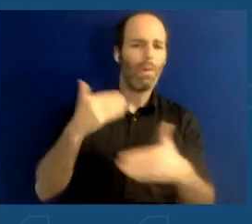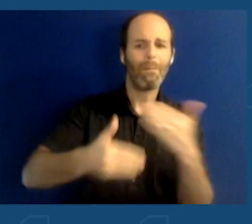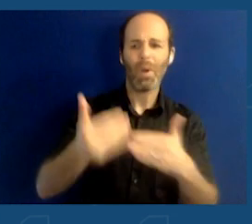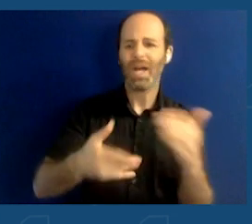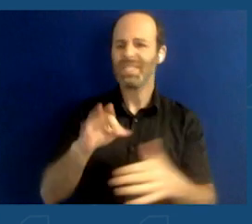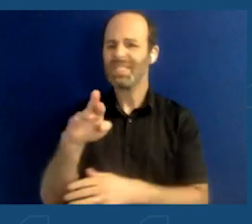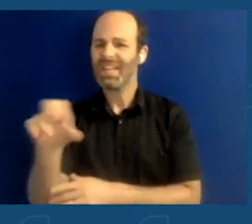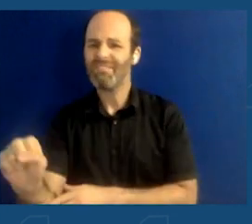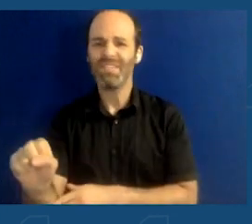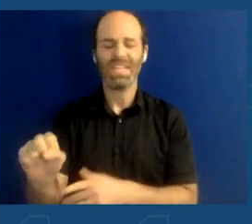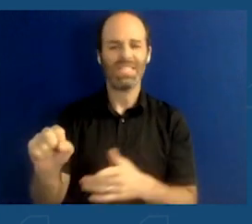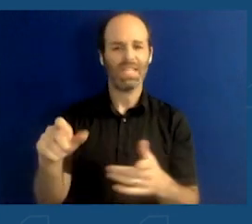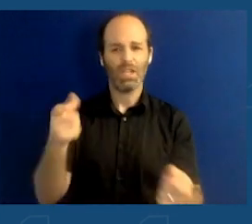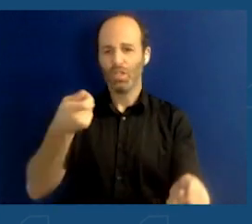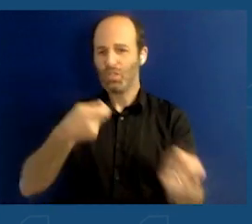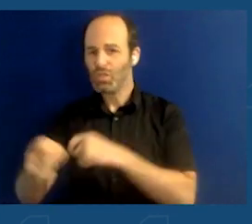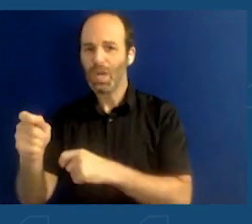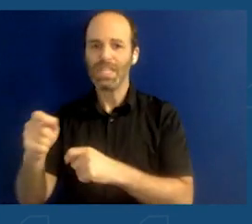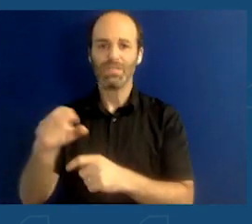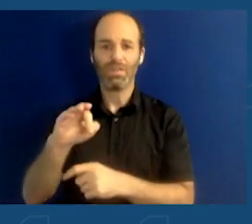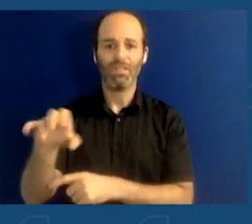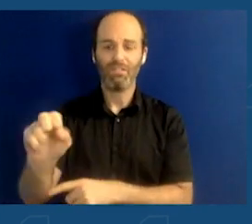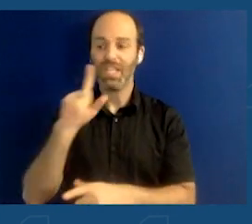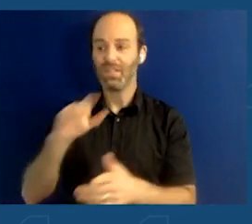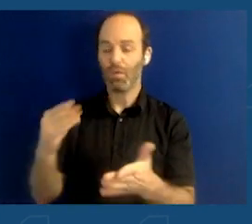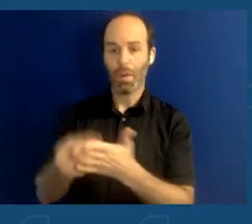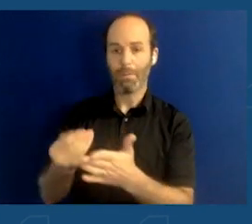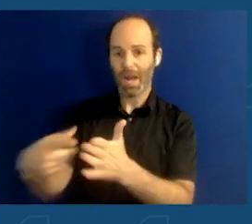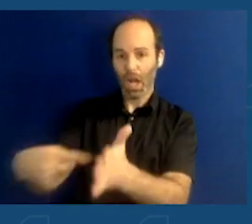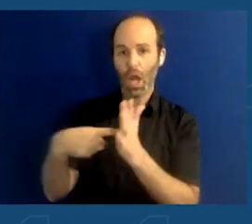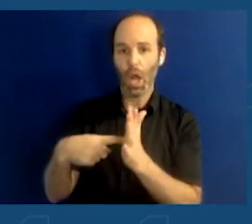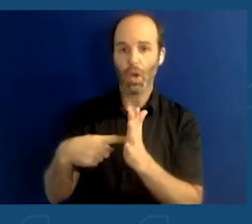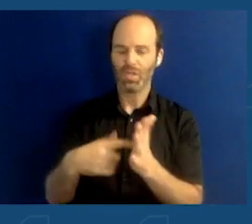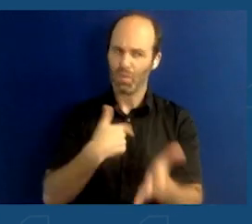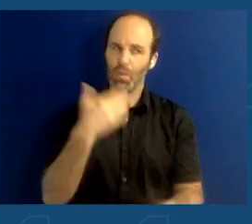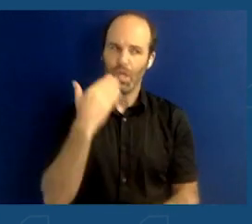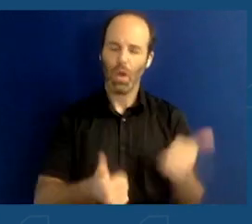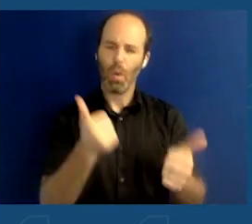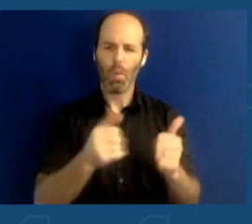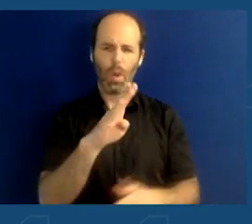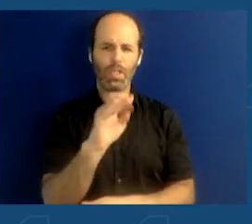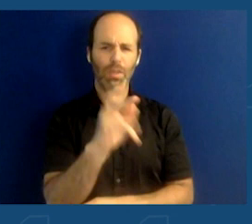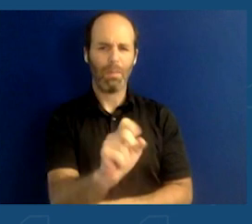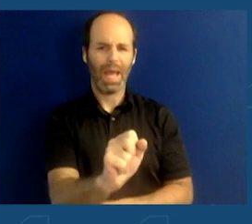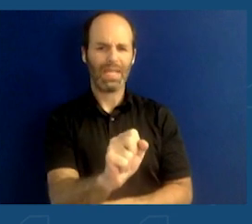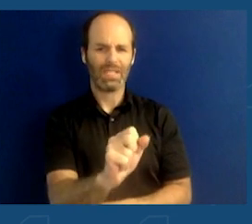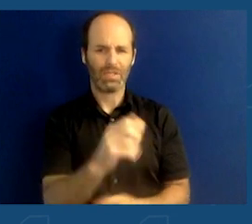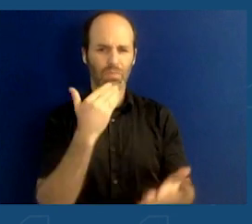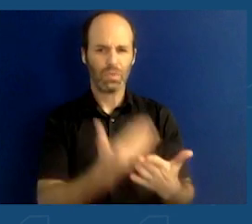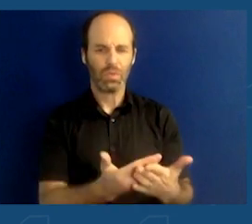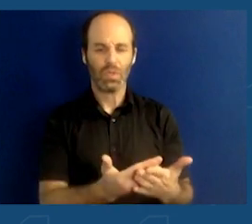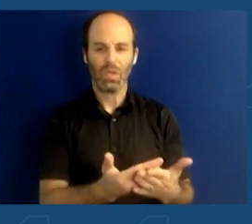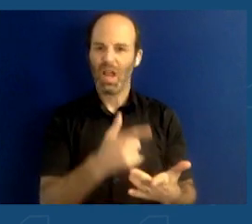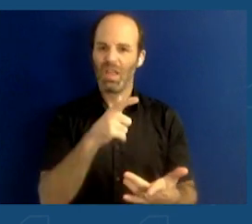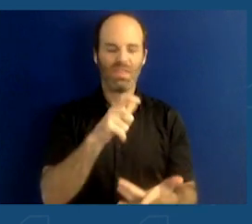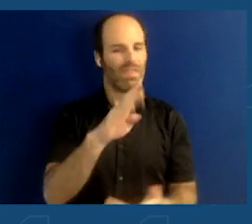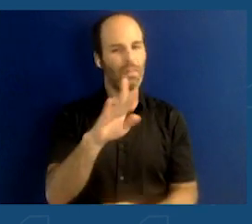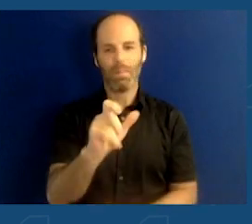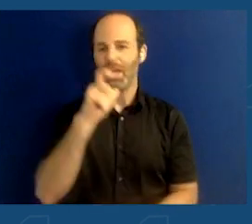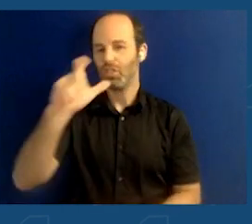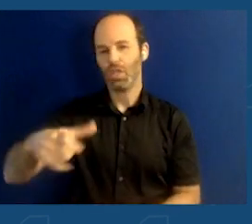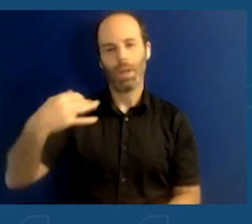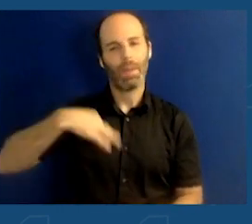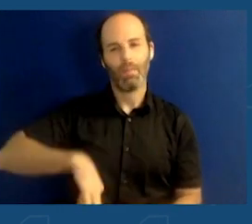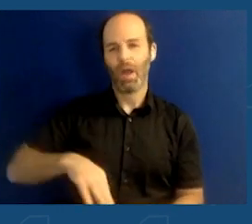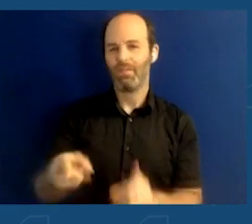owed. And we know which banks are out there making sure that they don't have to, the banks will not be profiting off the pain of these individuals.